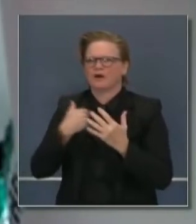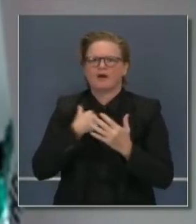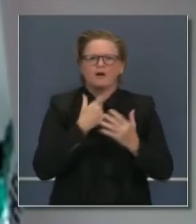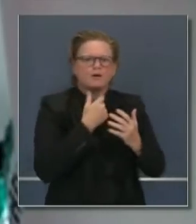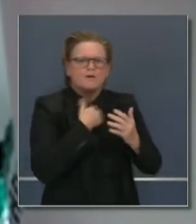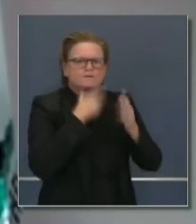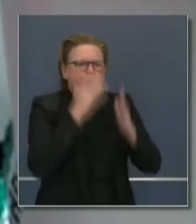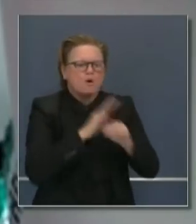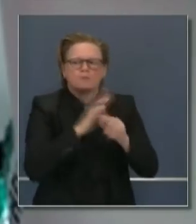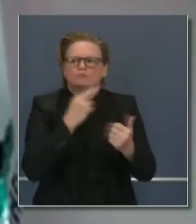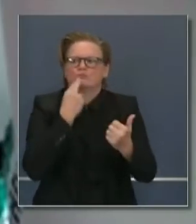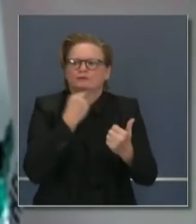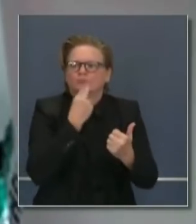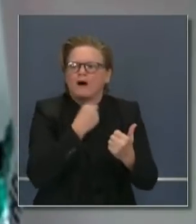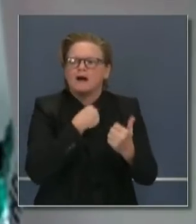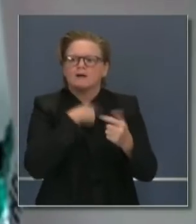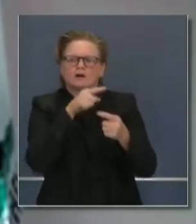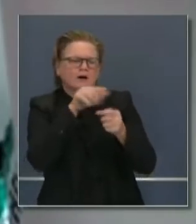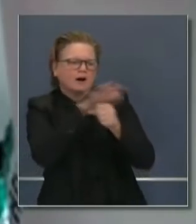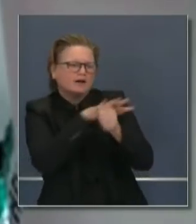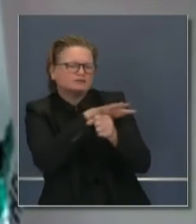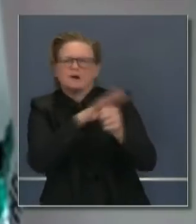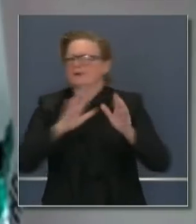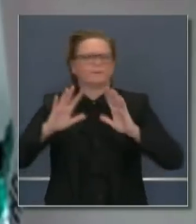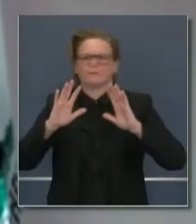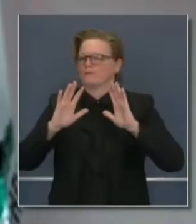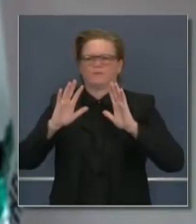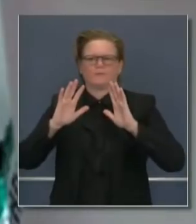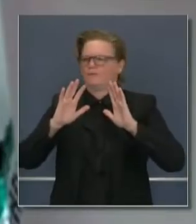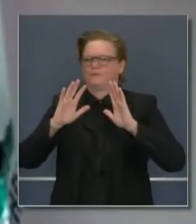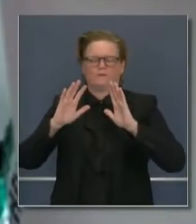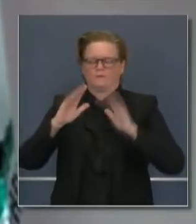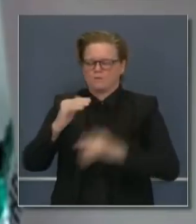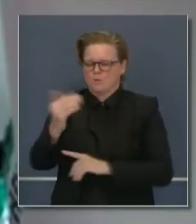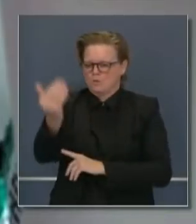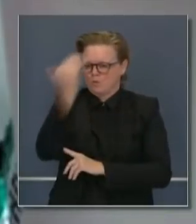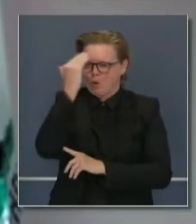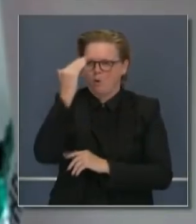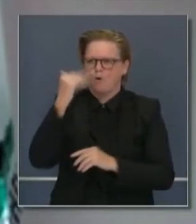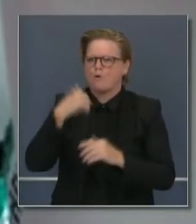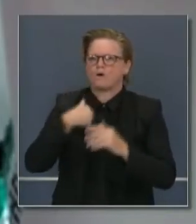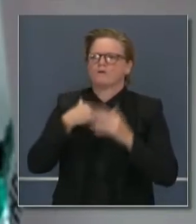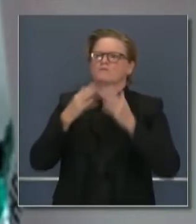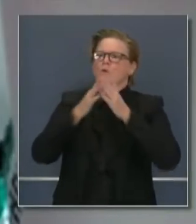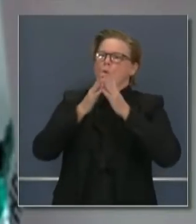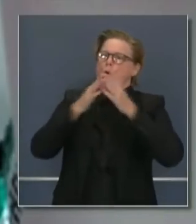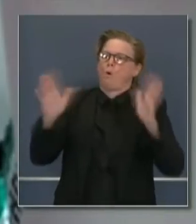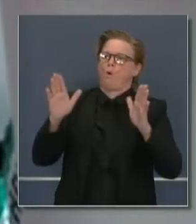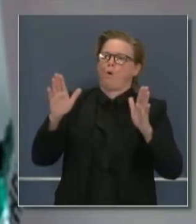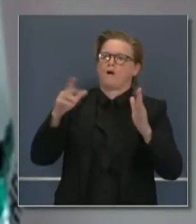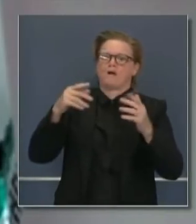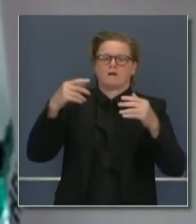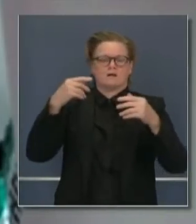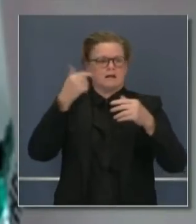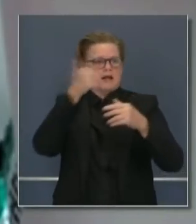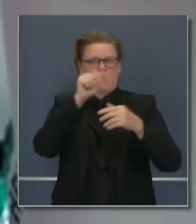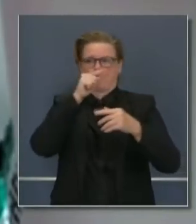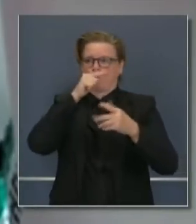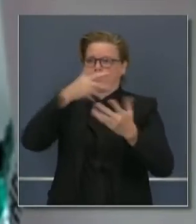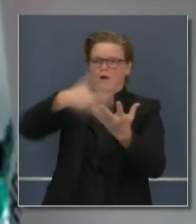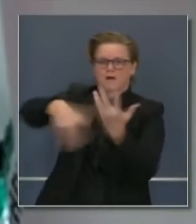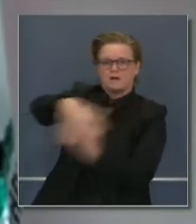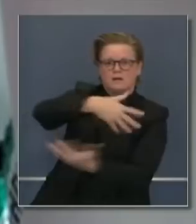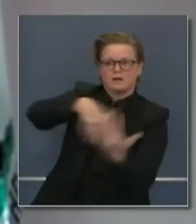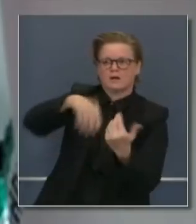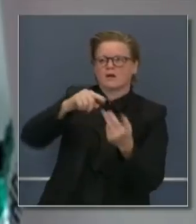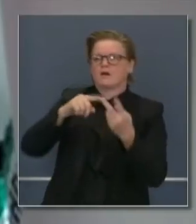happening specifically, but we know that by reducing our overall movement and mixing for a short period of time, we